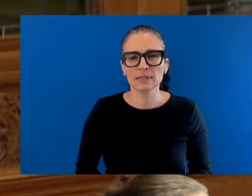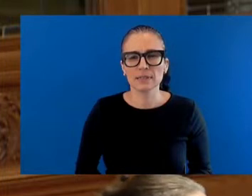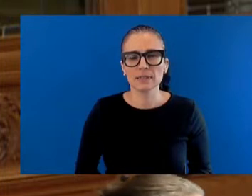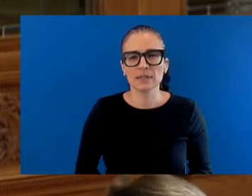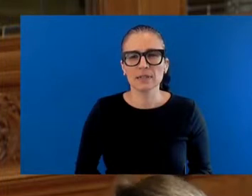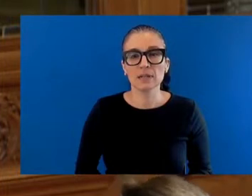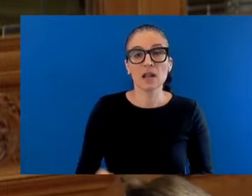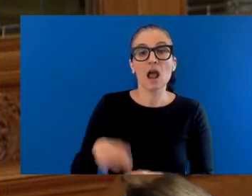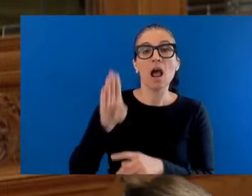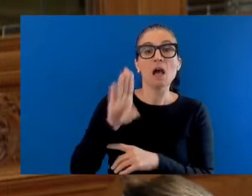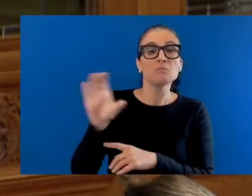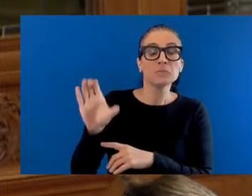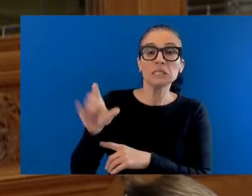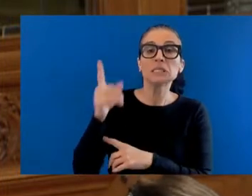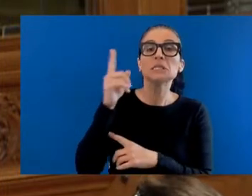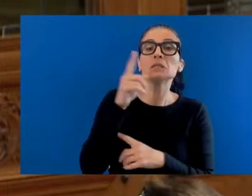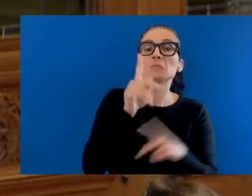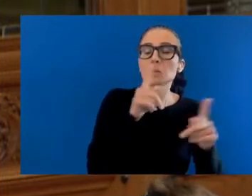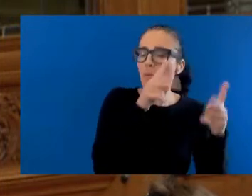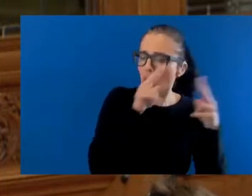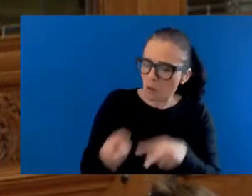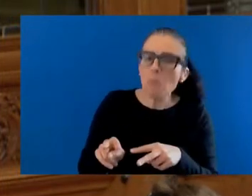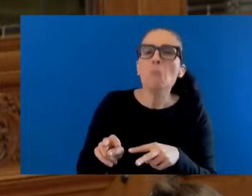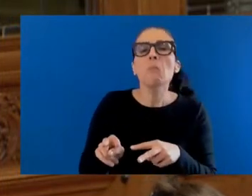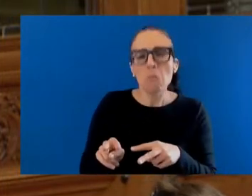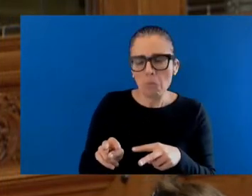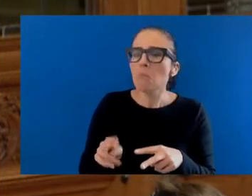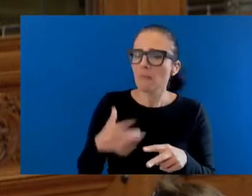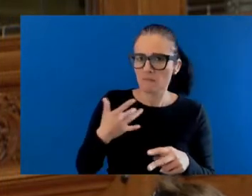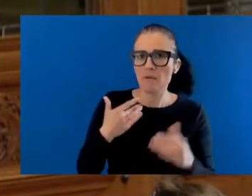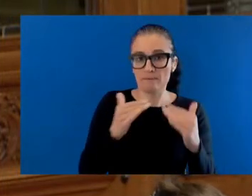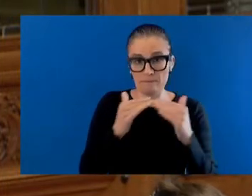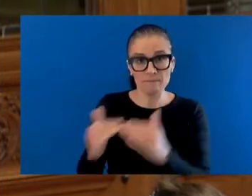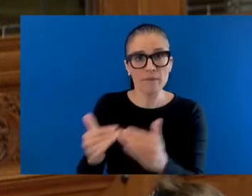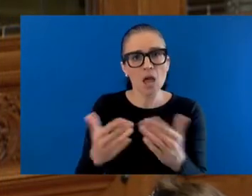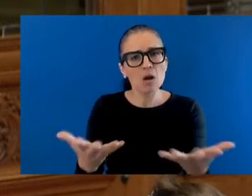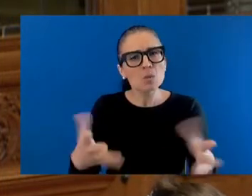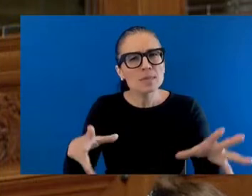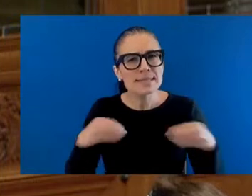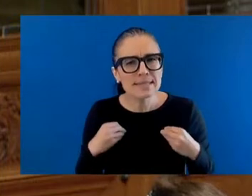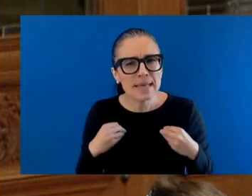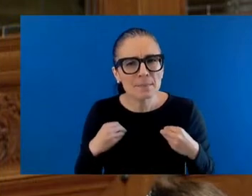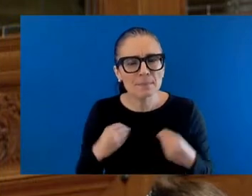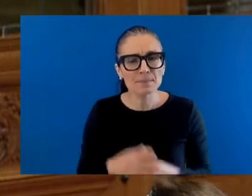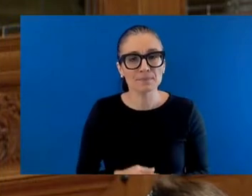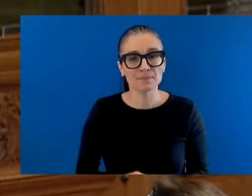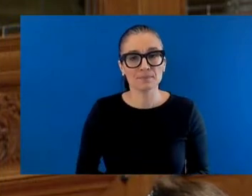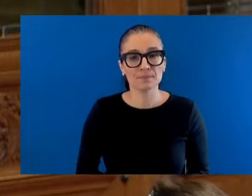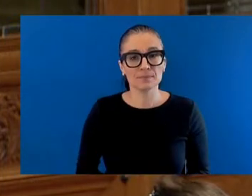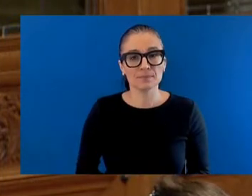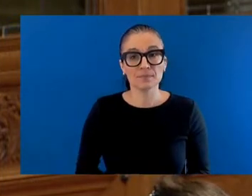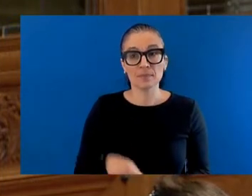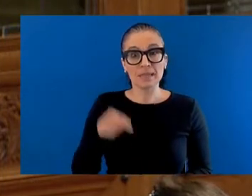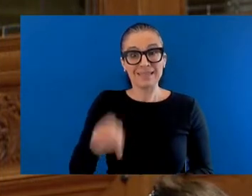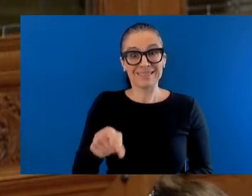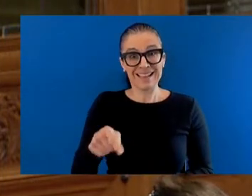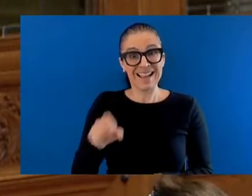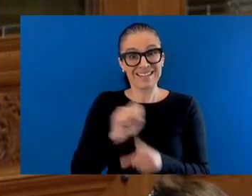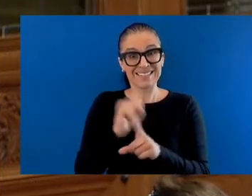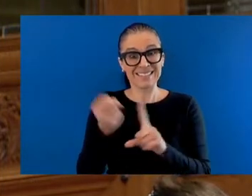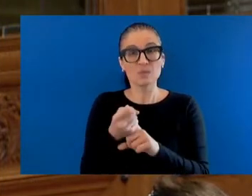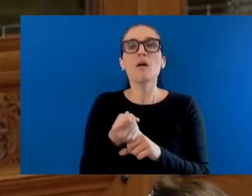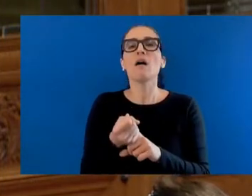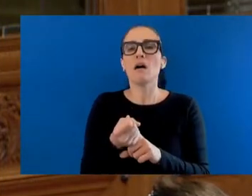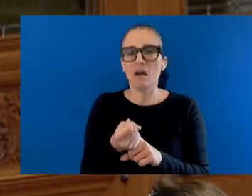it's accountable and fair. And in this case, I think there are a lot of questions that have been, that are coming